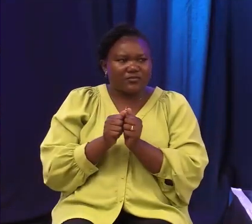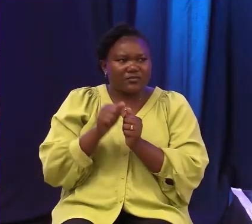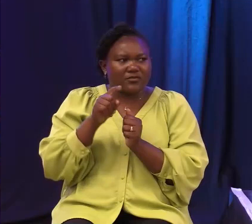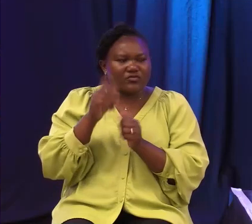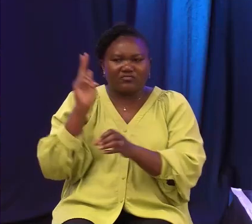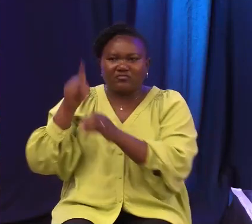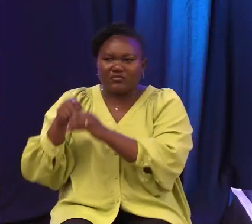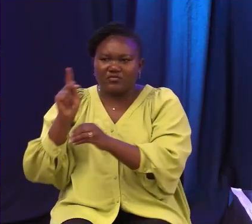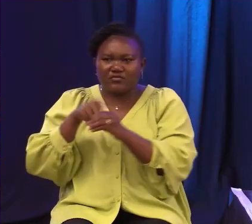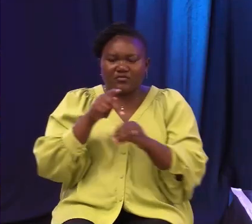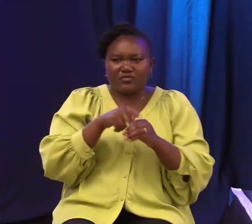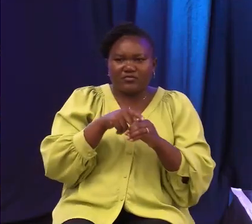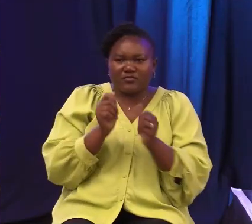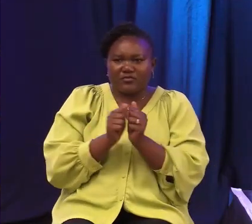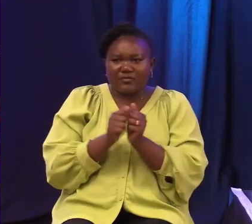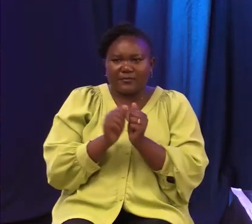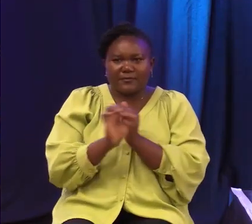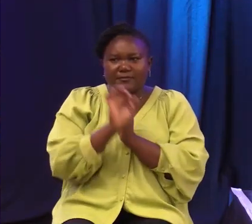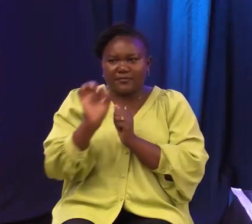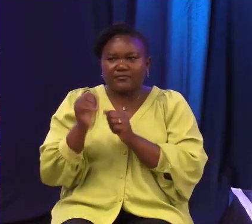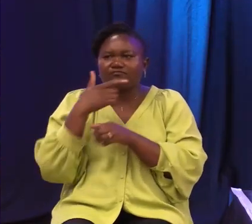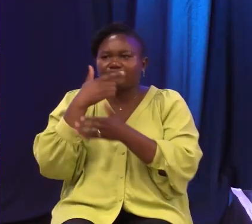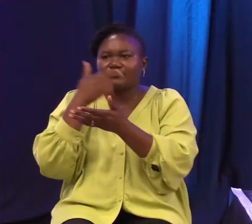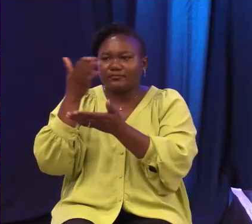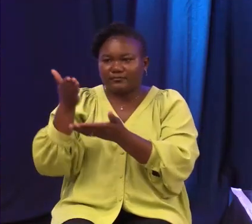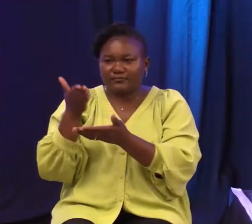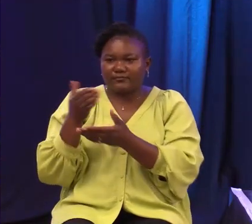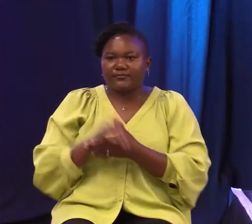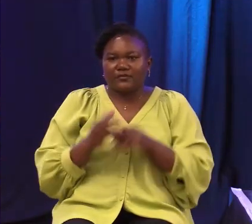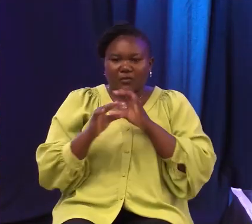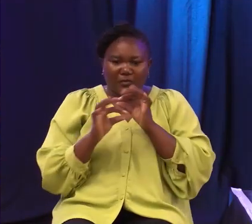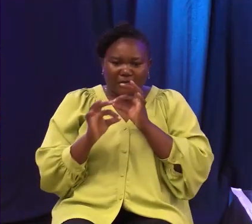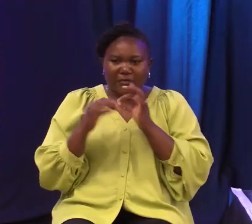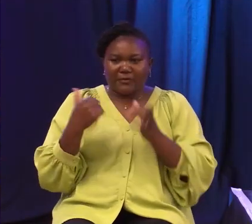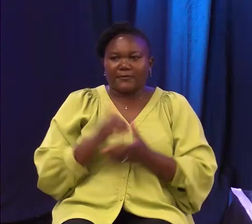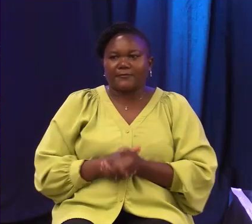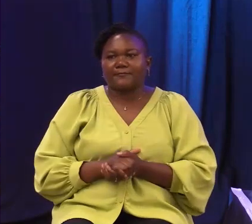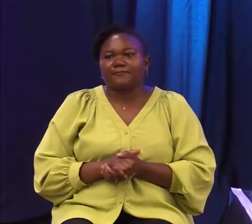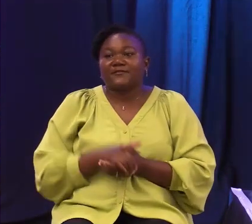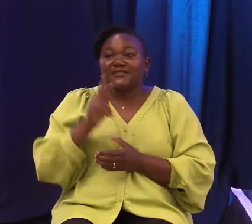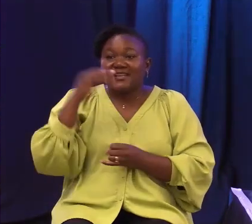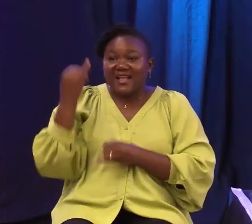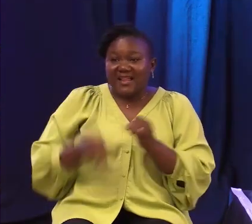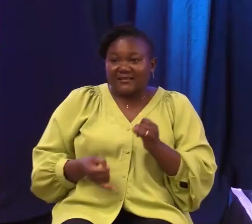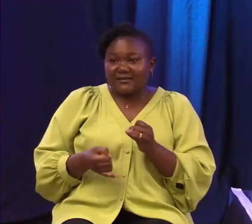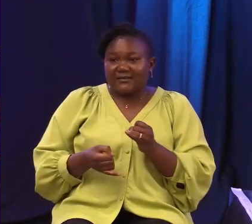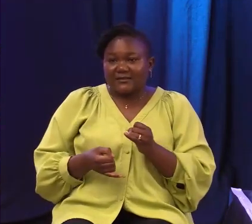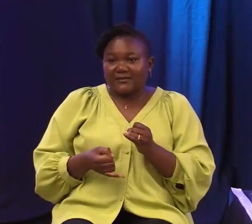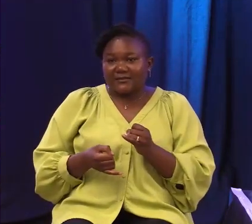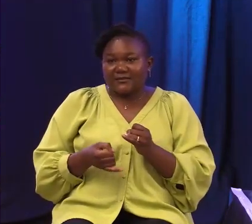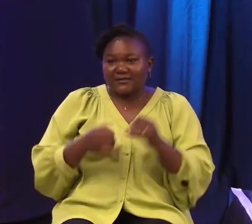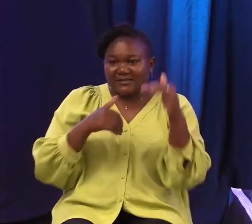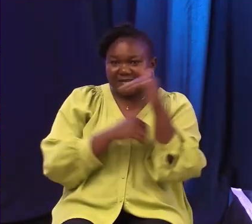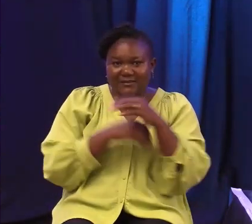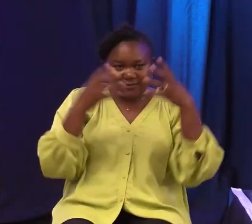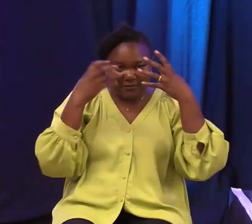participation certainly helped to make this event more special. And last but not least, I want to thank the Ombudsman for your